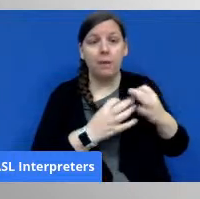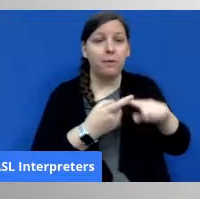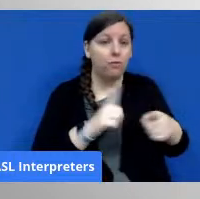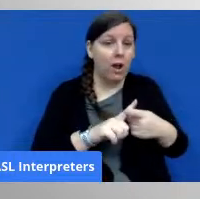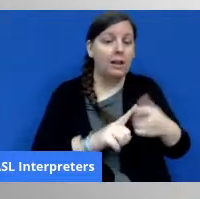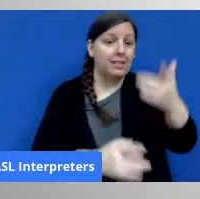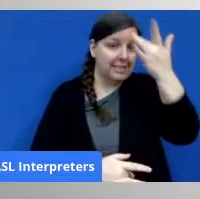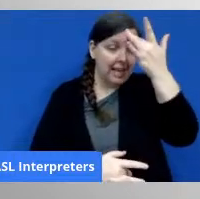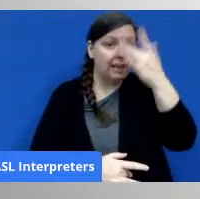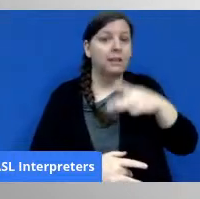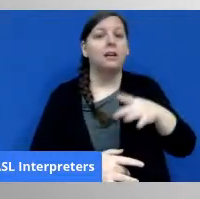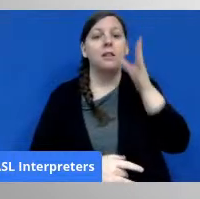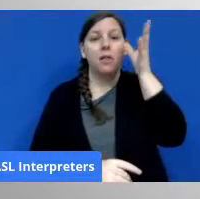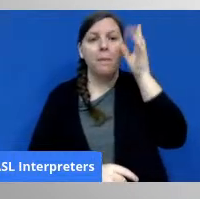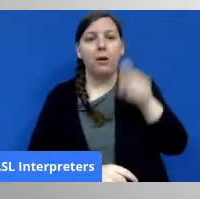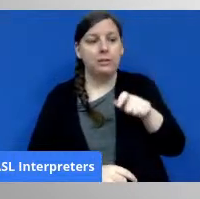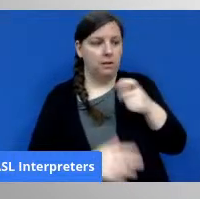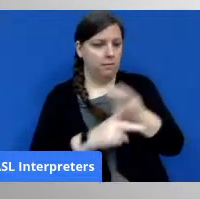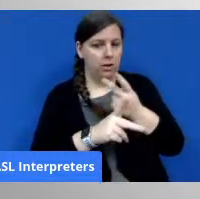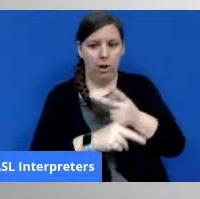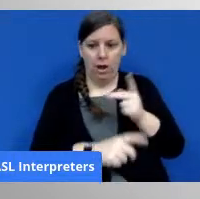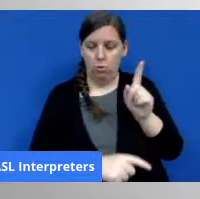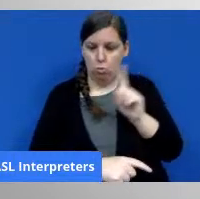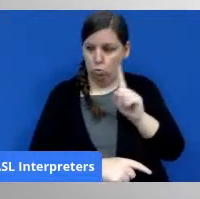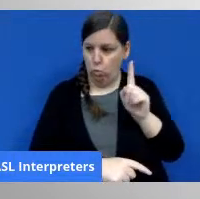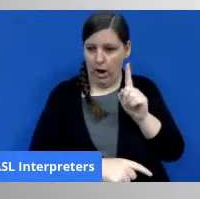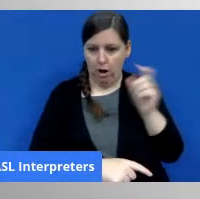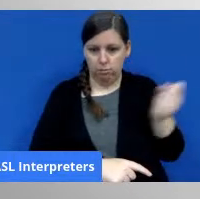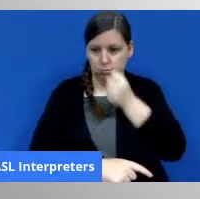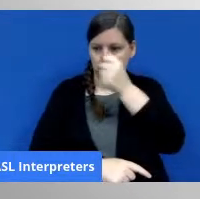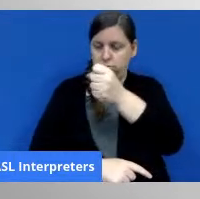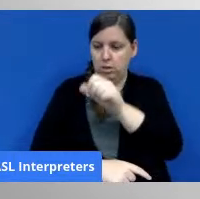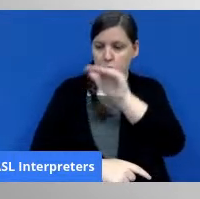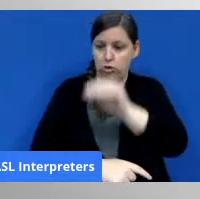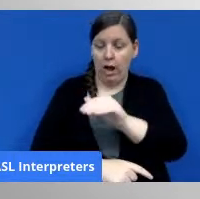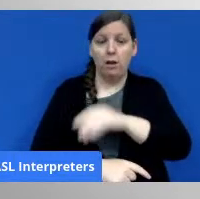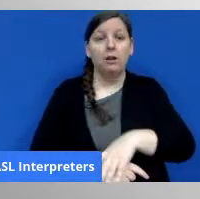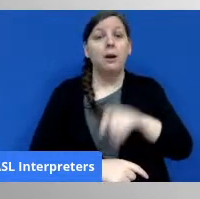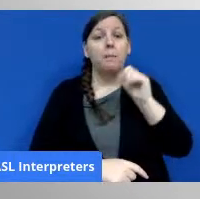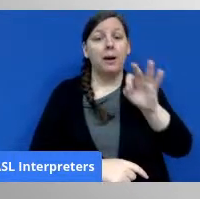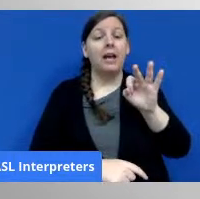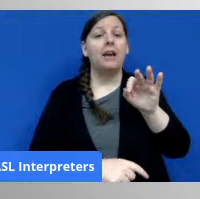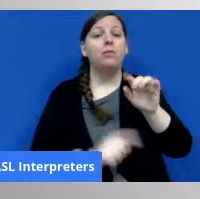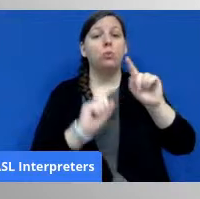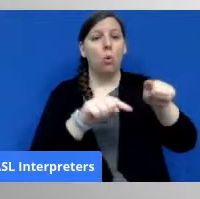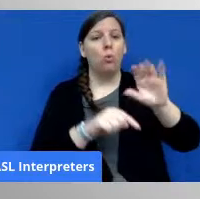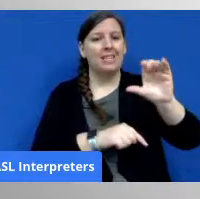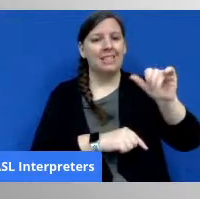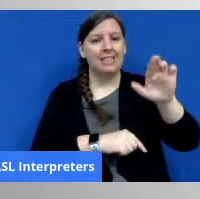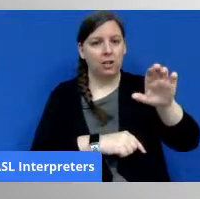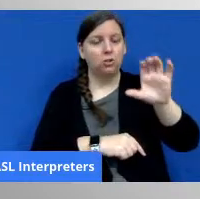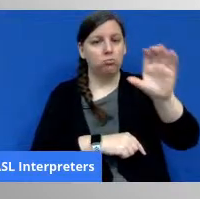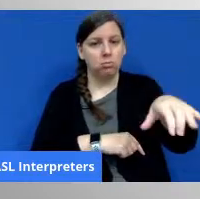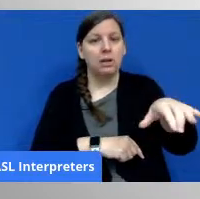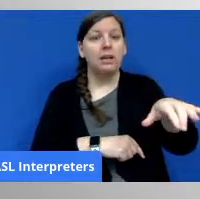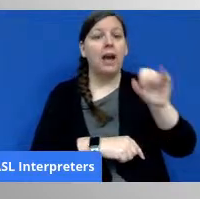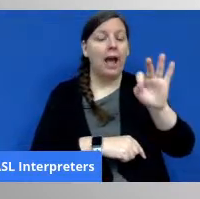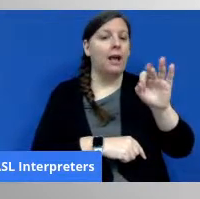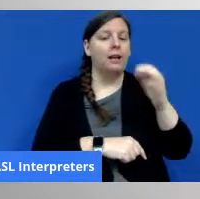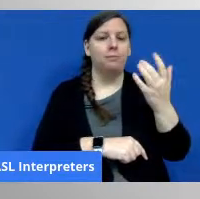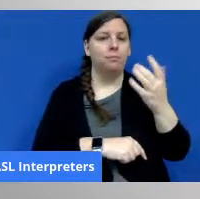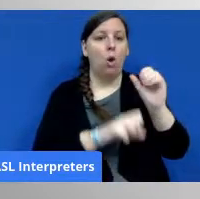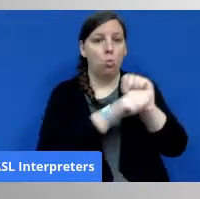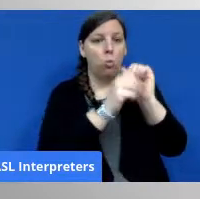care of their child. Whereas in a center, if the teacher becomes sick, typically they have a substitute that can step in and work that day. So